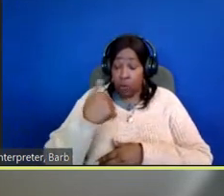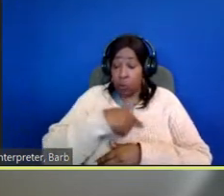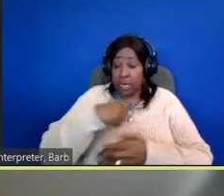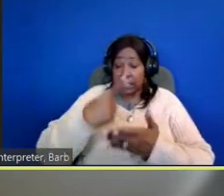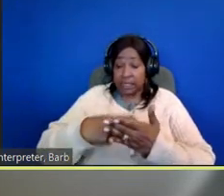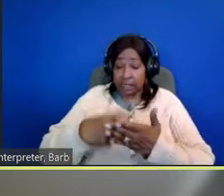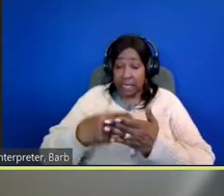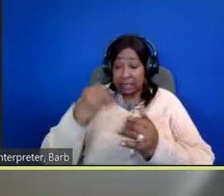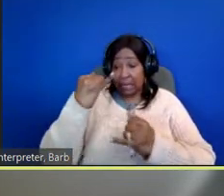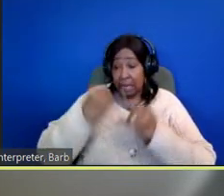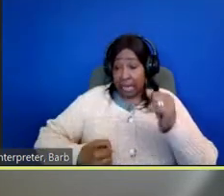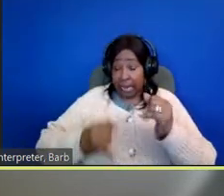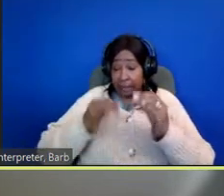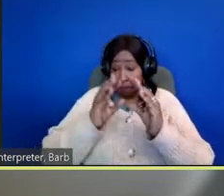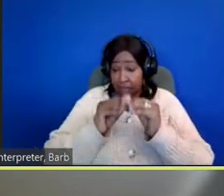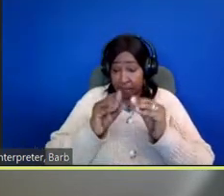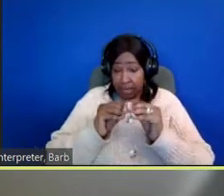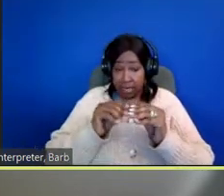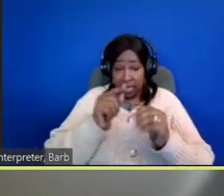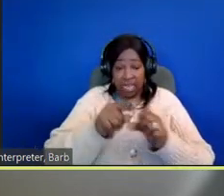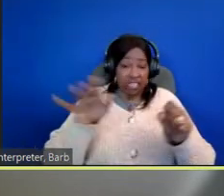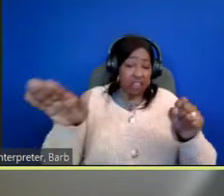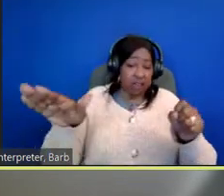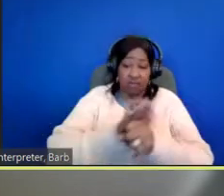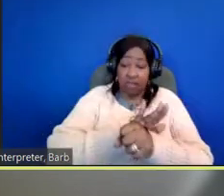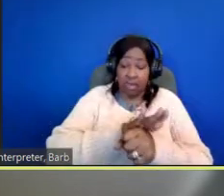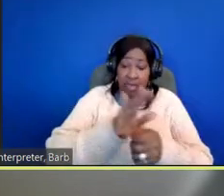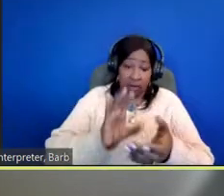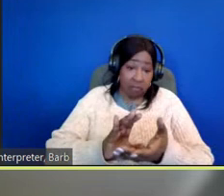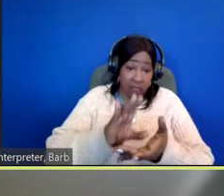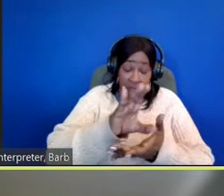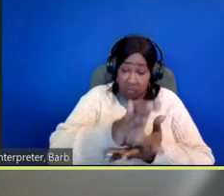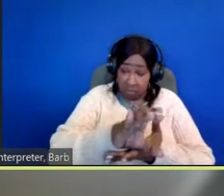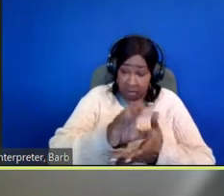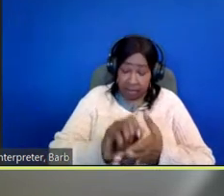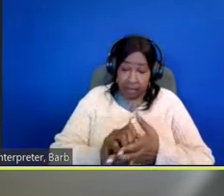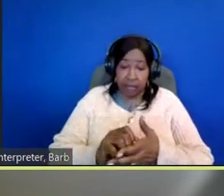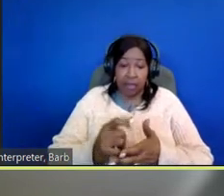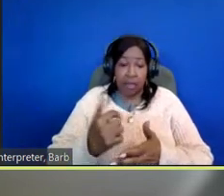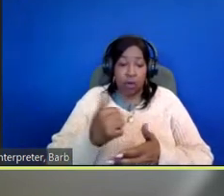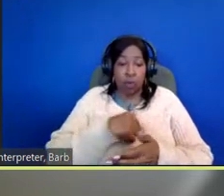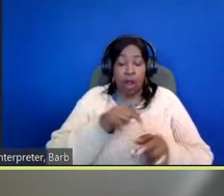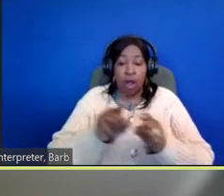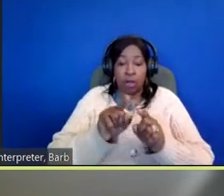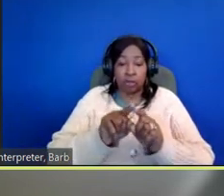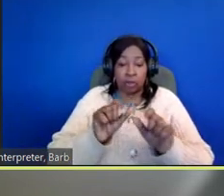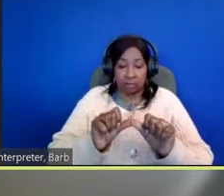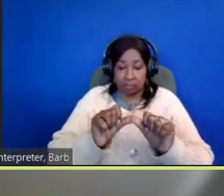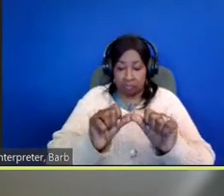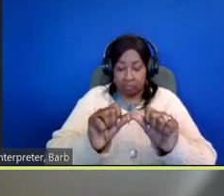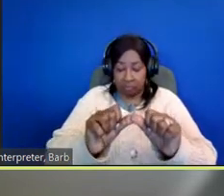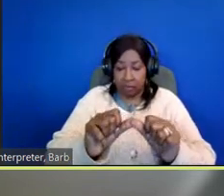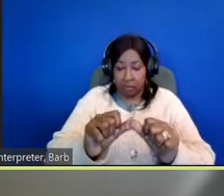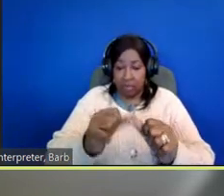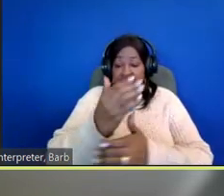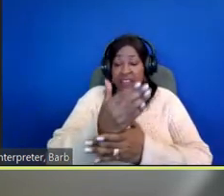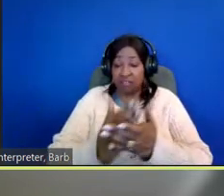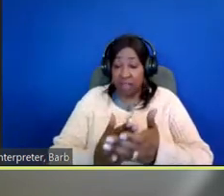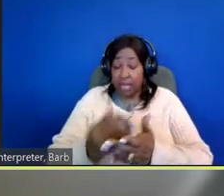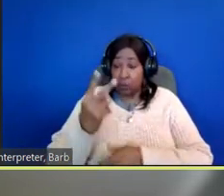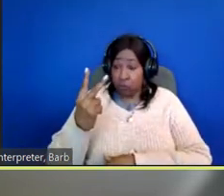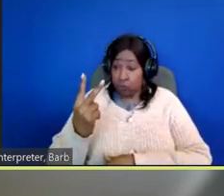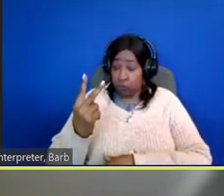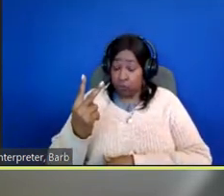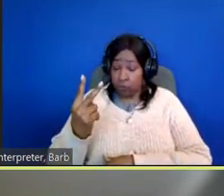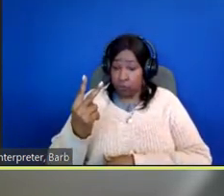last meeting, is fully funded. And we are also moving well into phase two